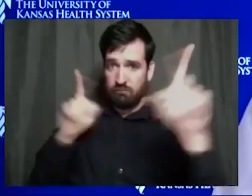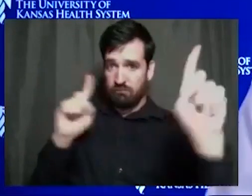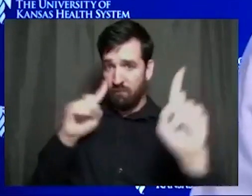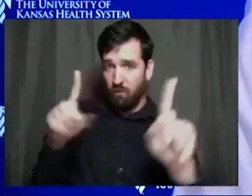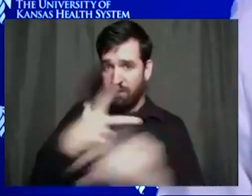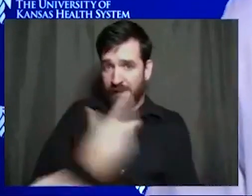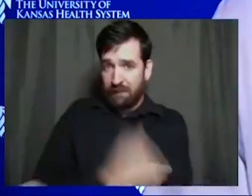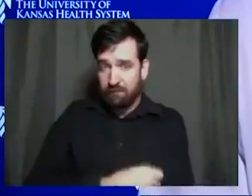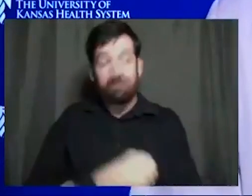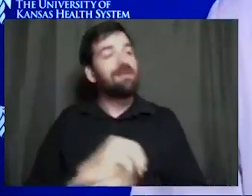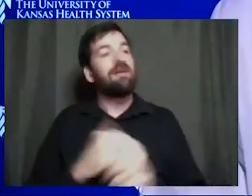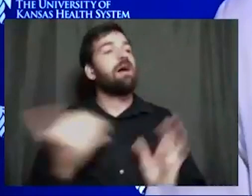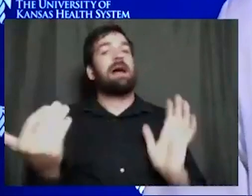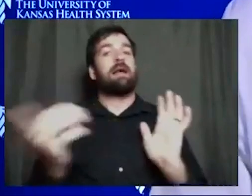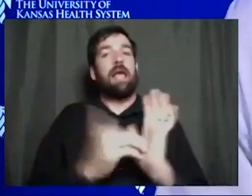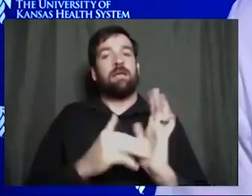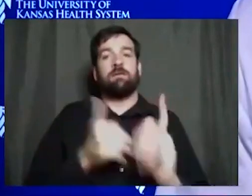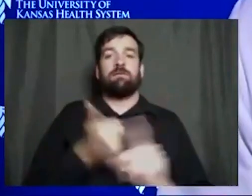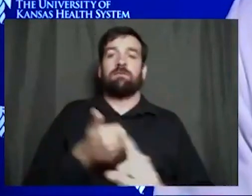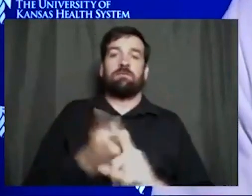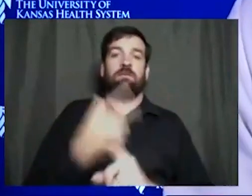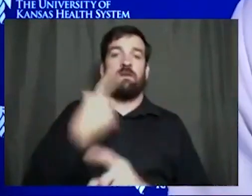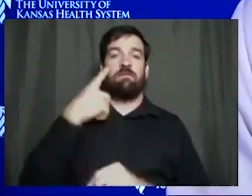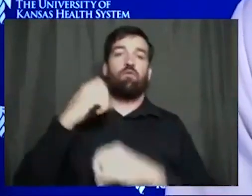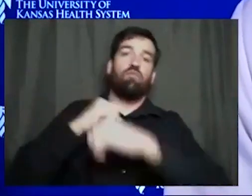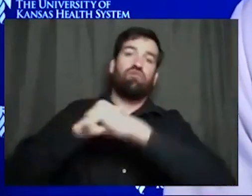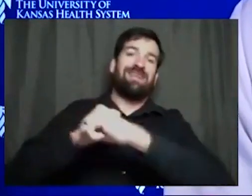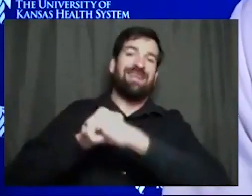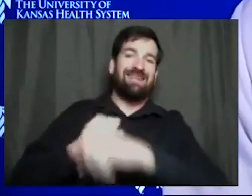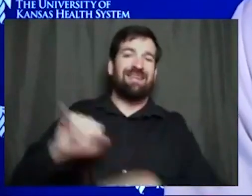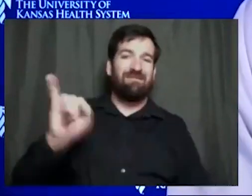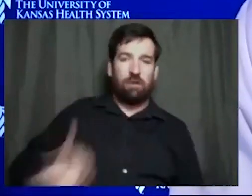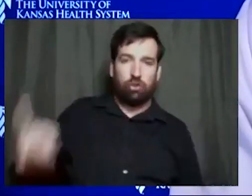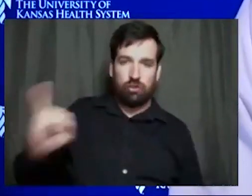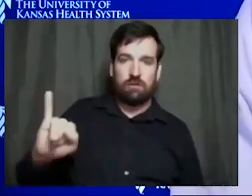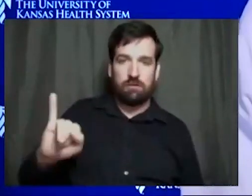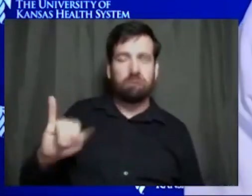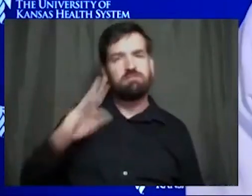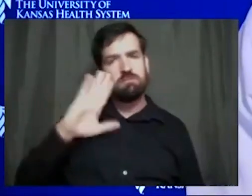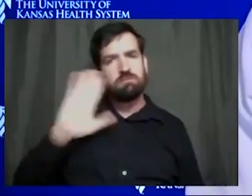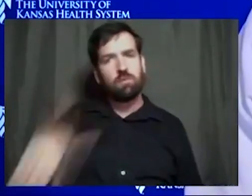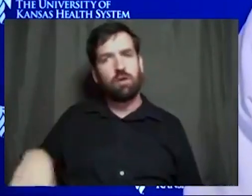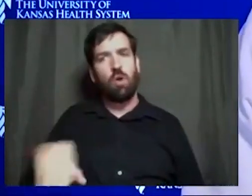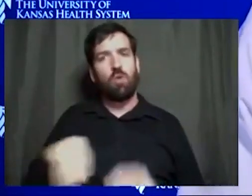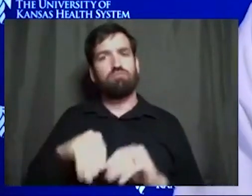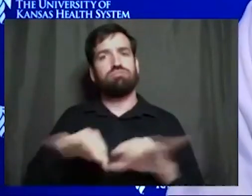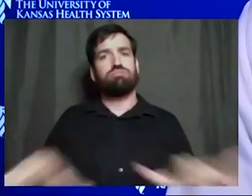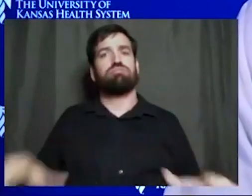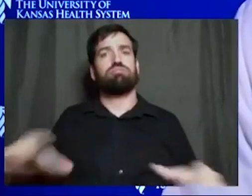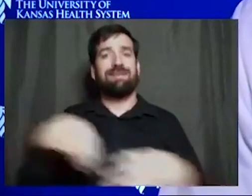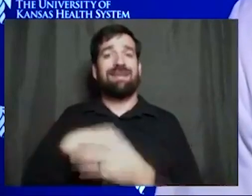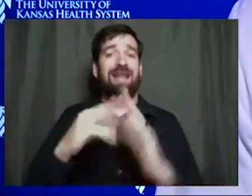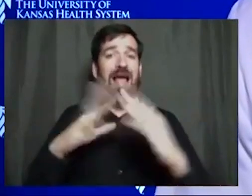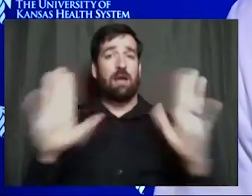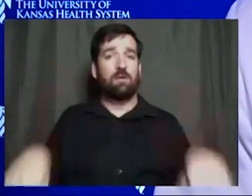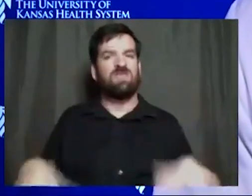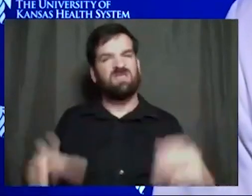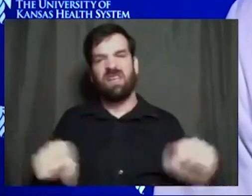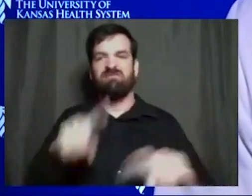vaccine isn't really to protect against infection. We do know that household rates can range anywhere, depending on what study, from